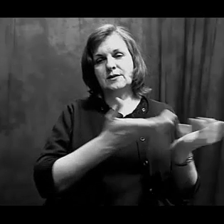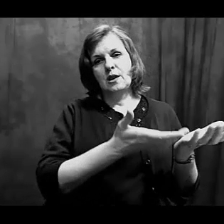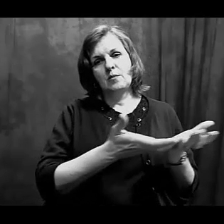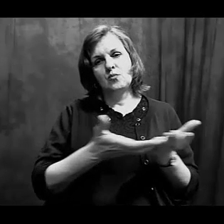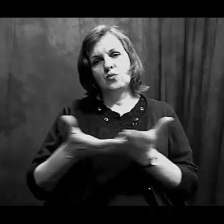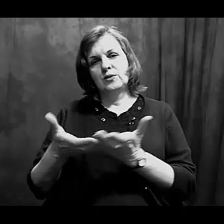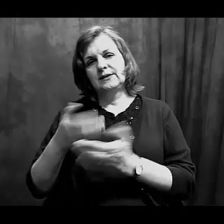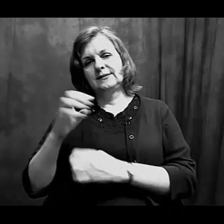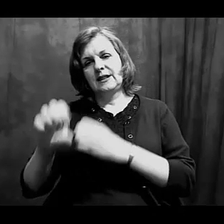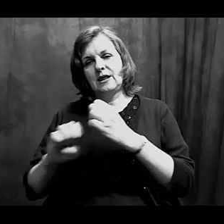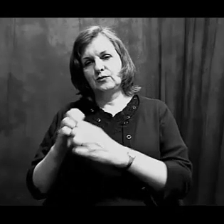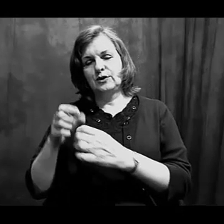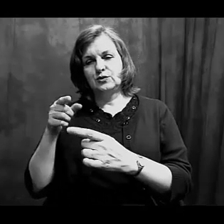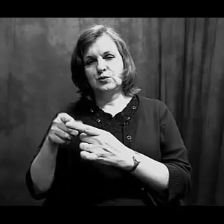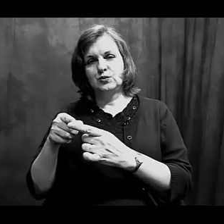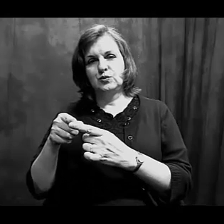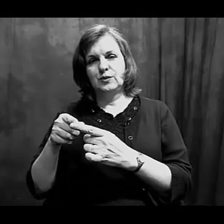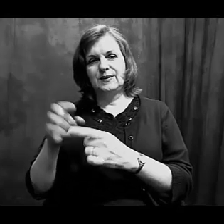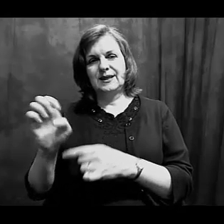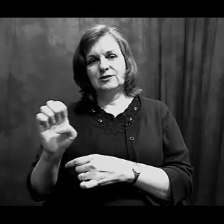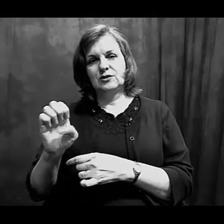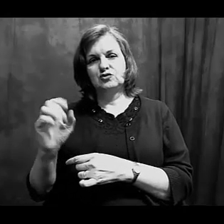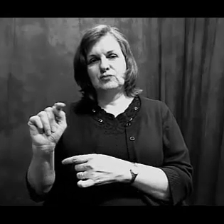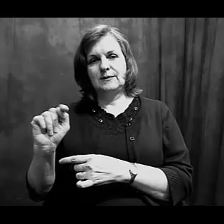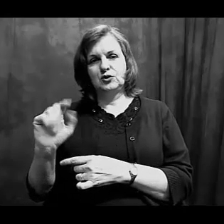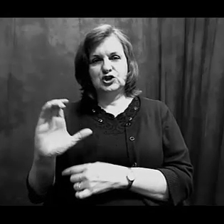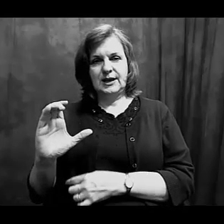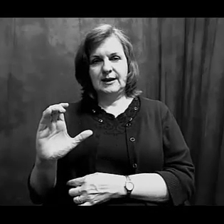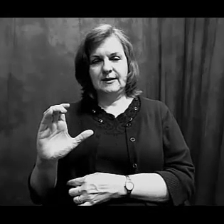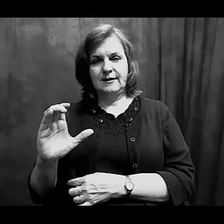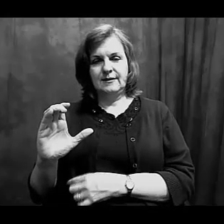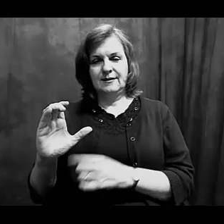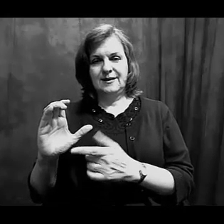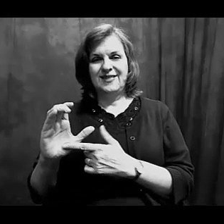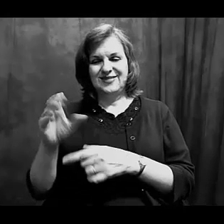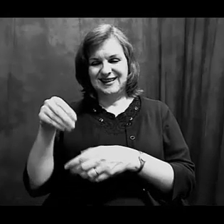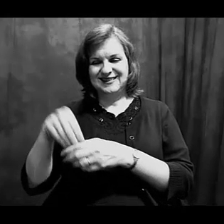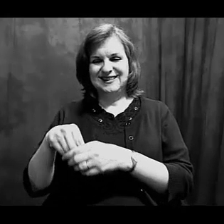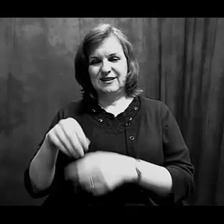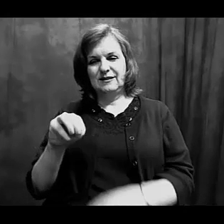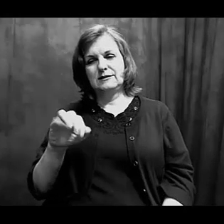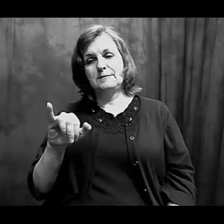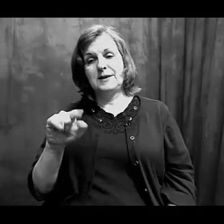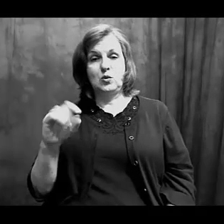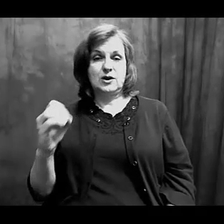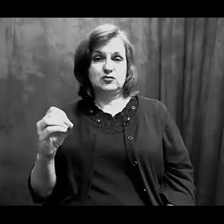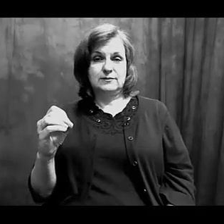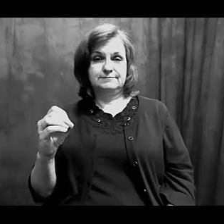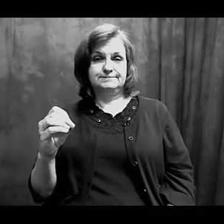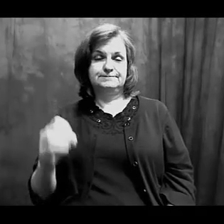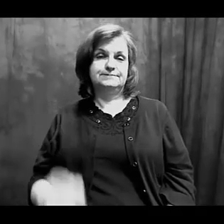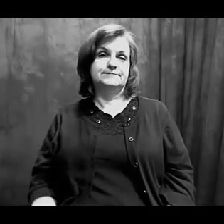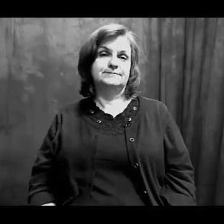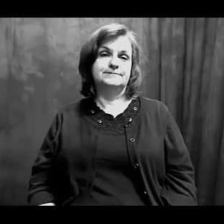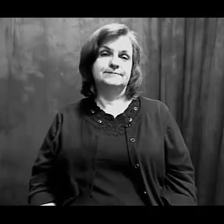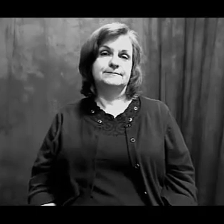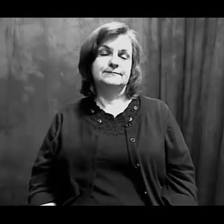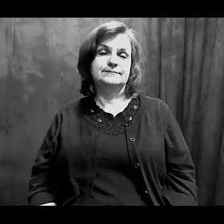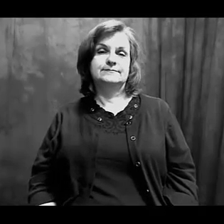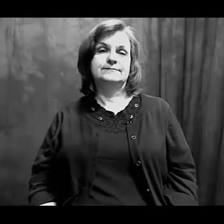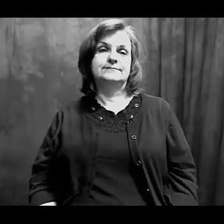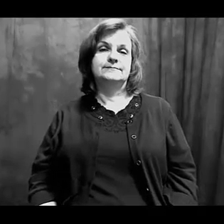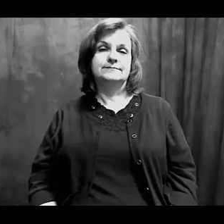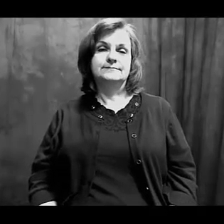NADH with the electrons, is going to transport those electrons to the electron transport chain, which is in the